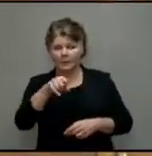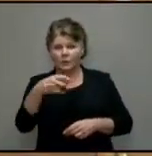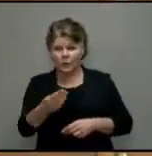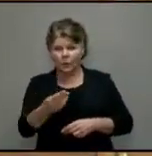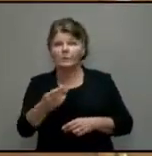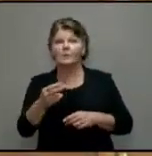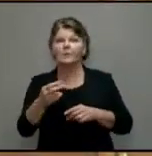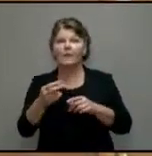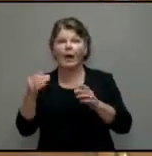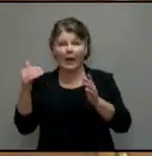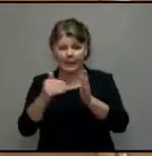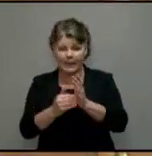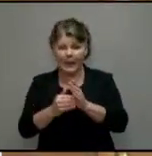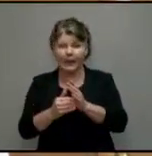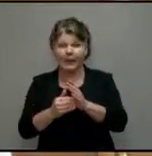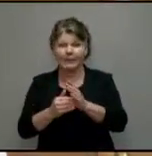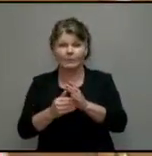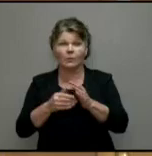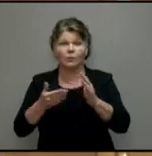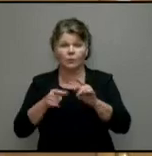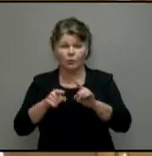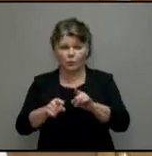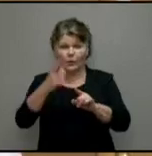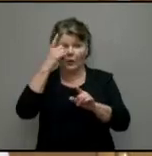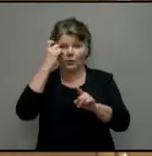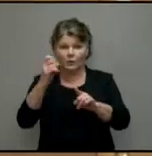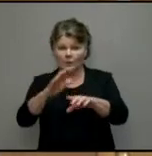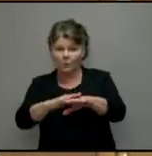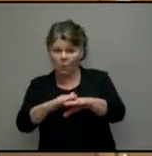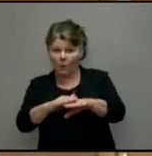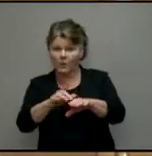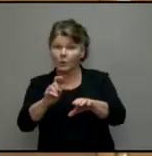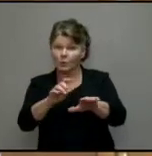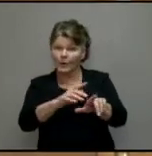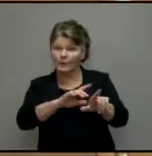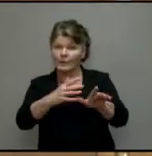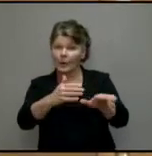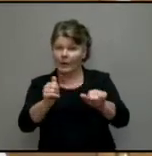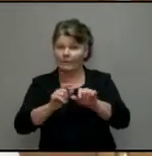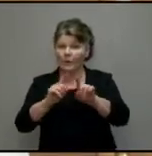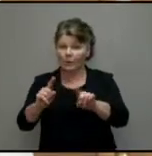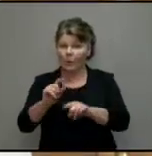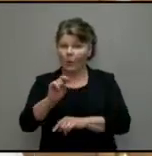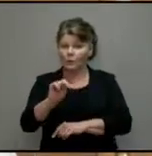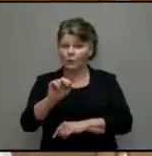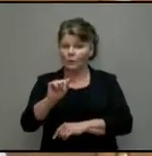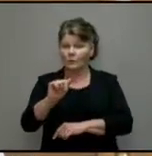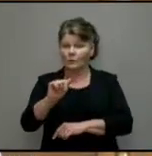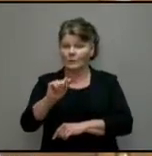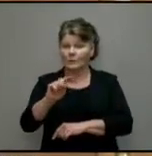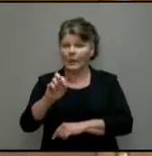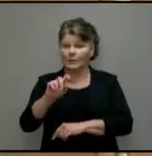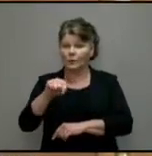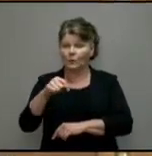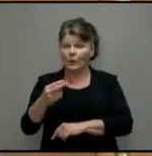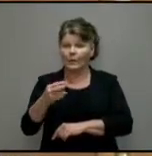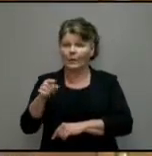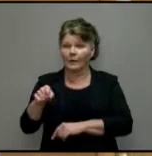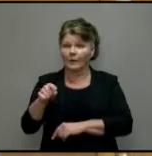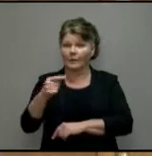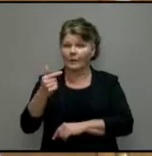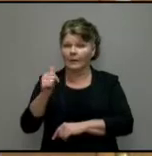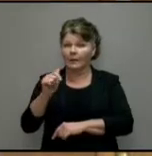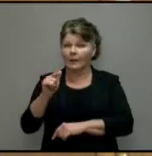in a dream to leave and move to Nazareth in Galilee. Do you see what just happened? Satan